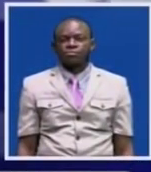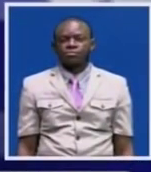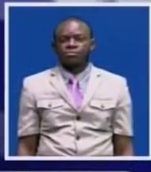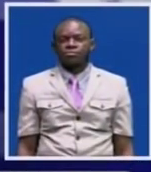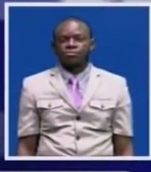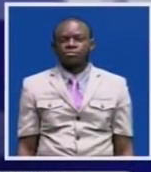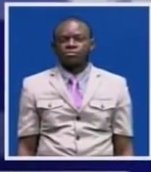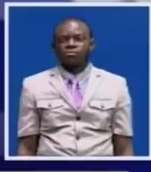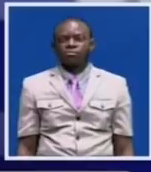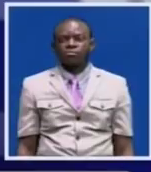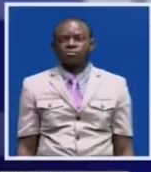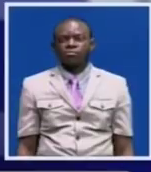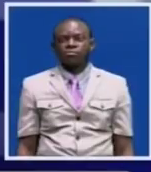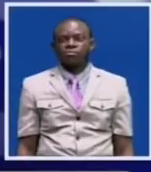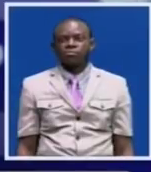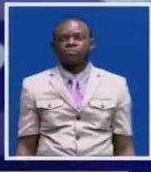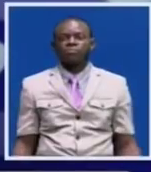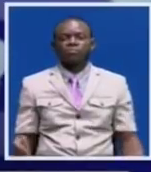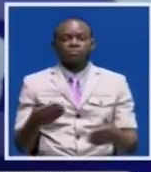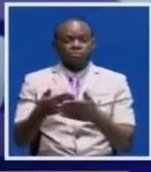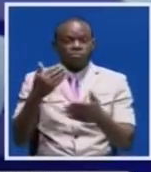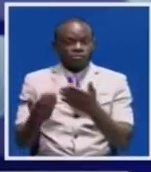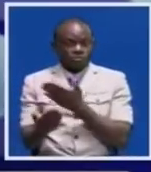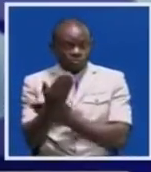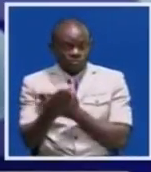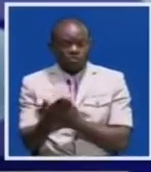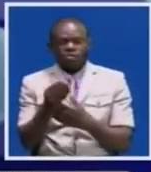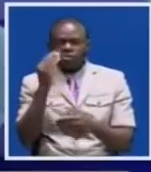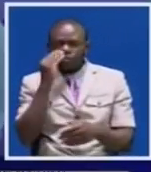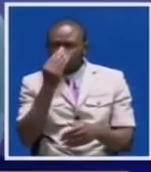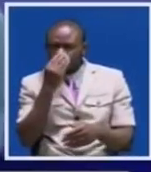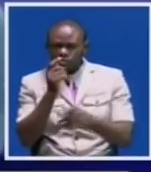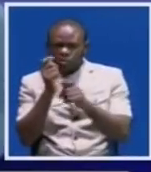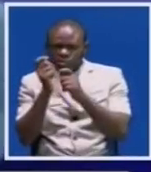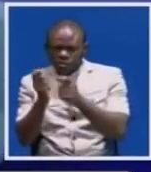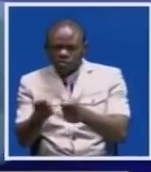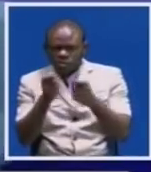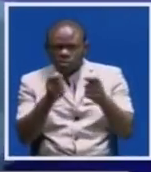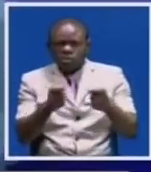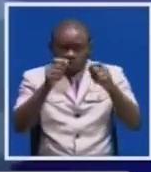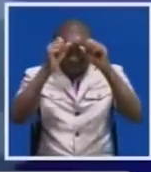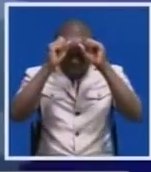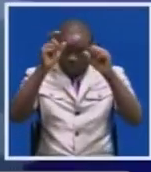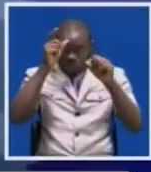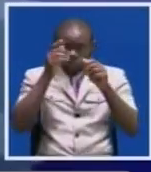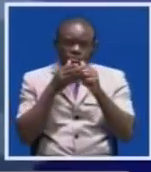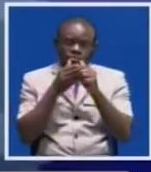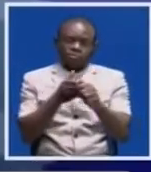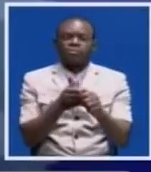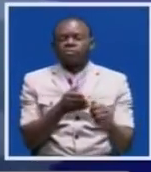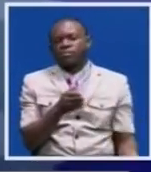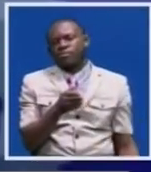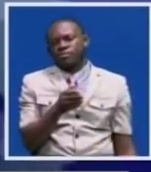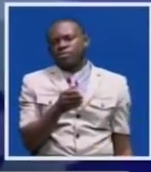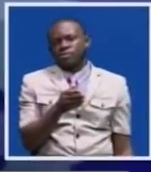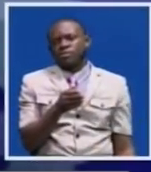Now, earlier, President Lungu presided over the wreath-laying ceremony that accompanies the commemoration of the Independence Day. The